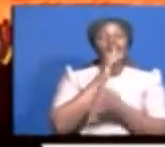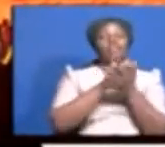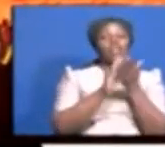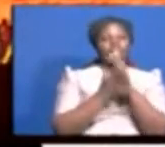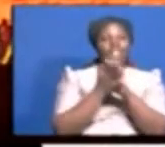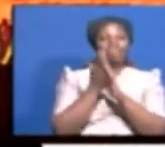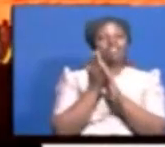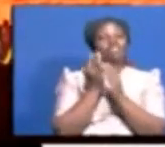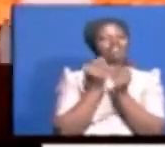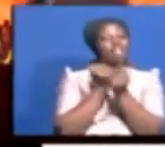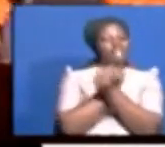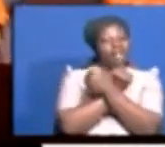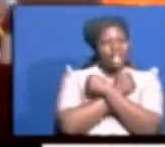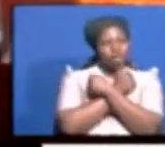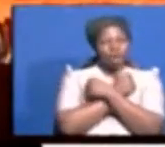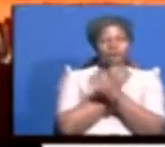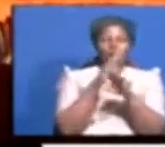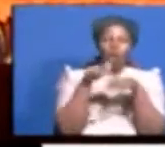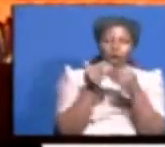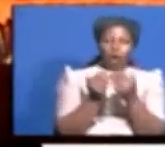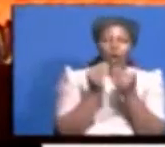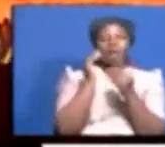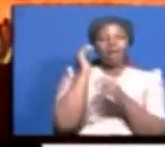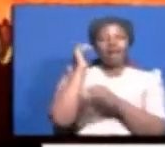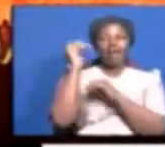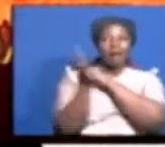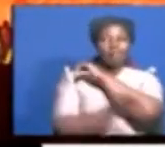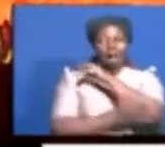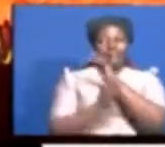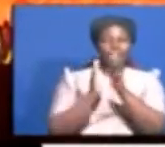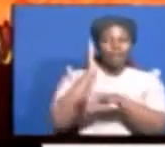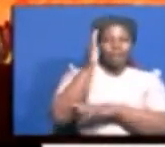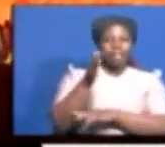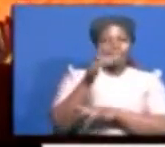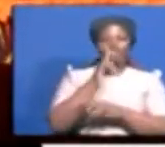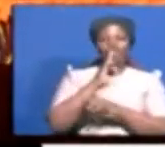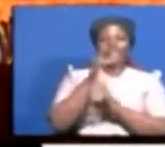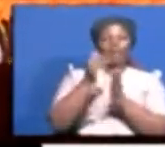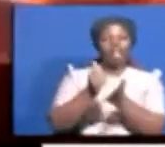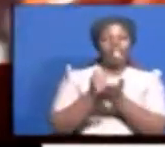affection or ill will. So help me God.